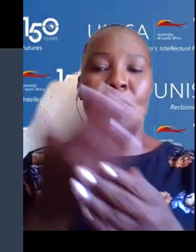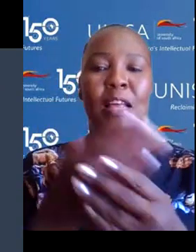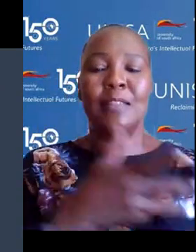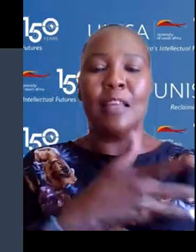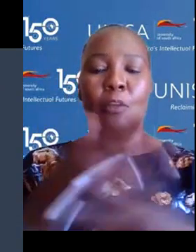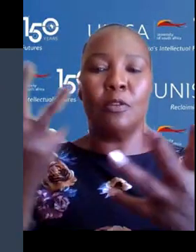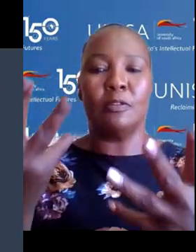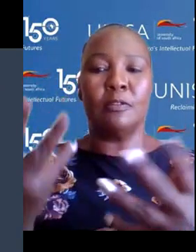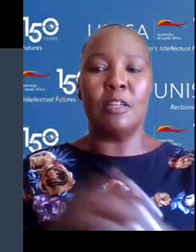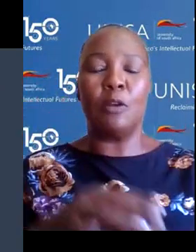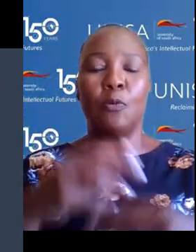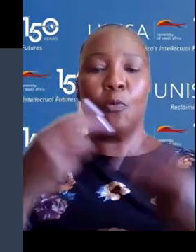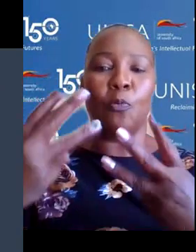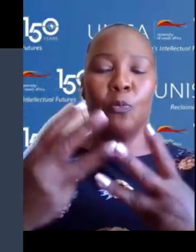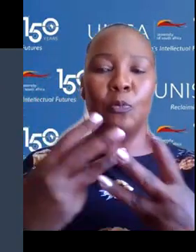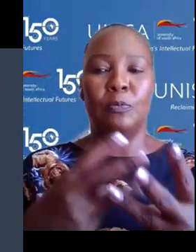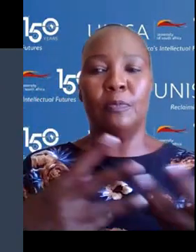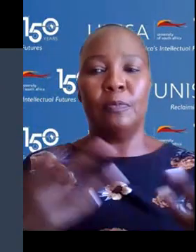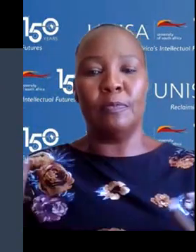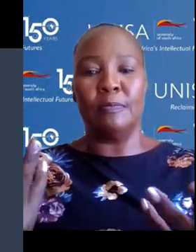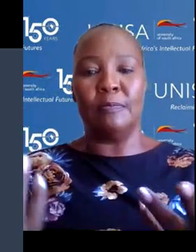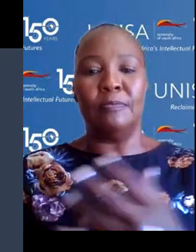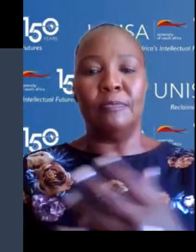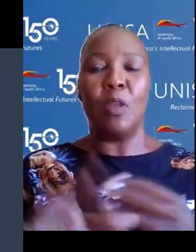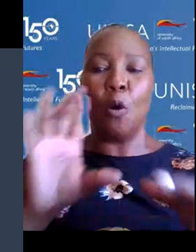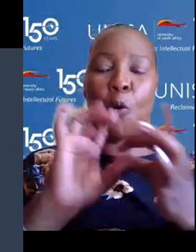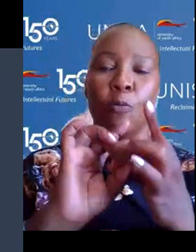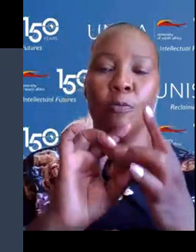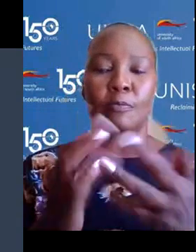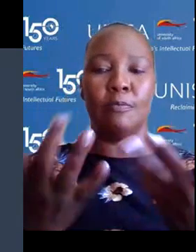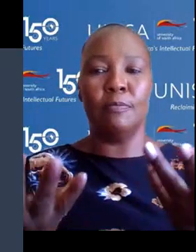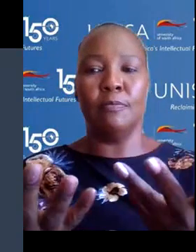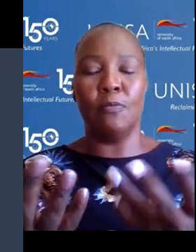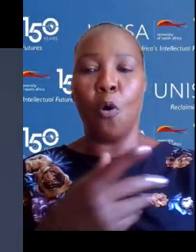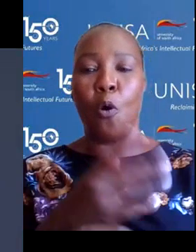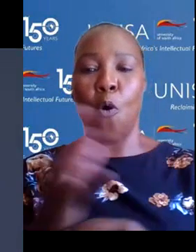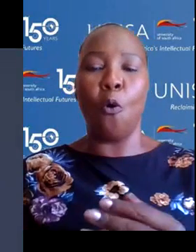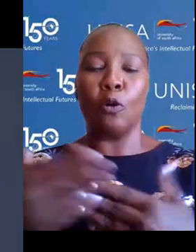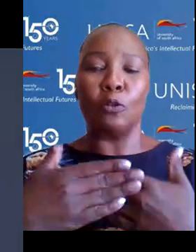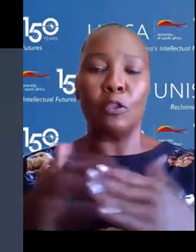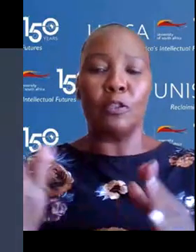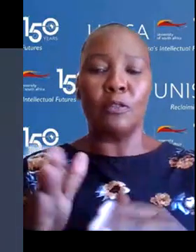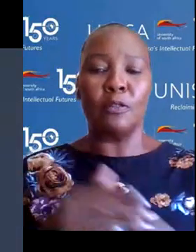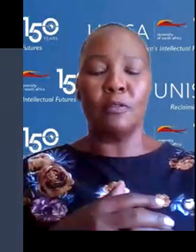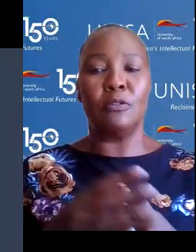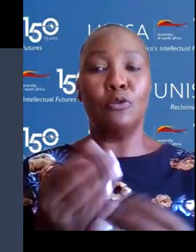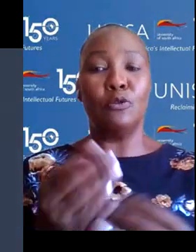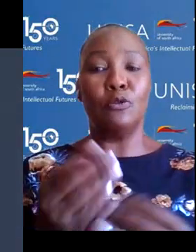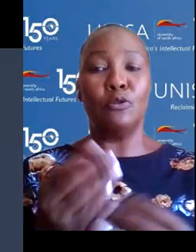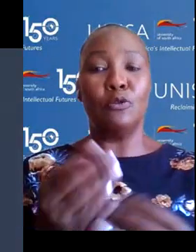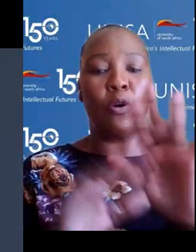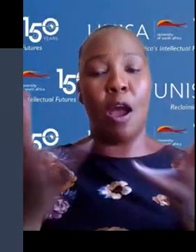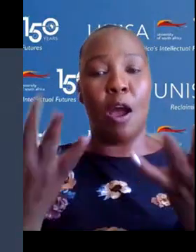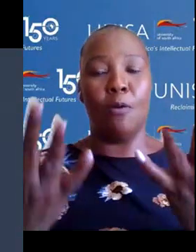at work, at home, or on the go. We'll show you how.